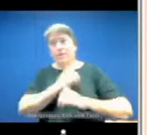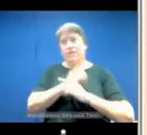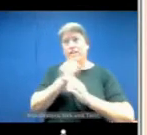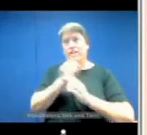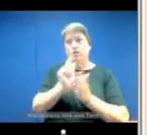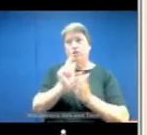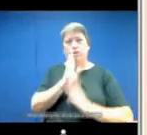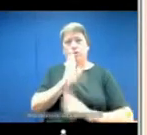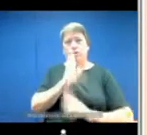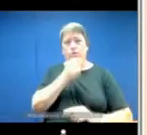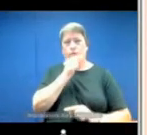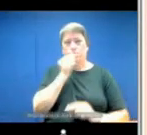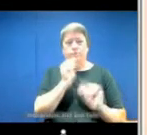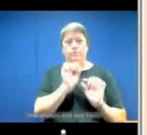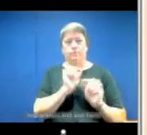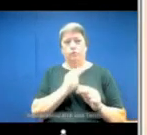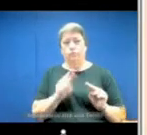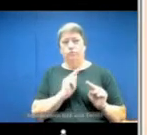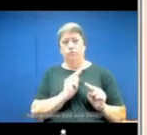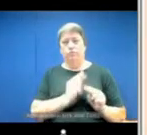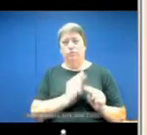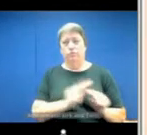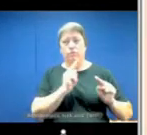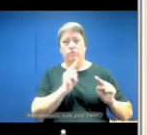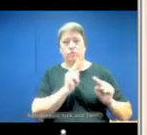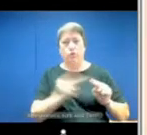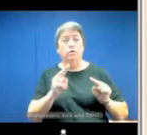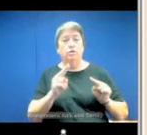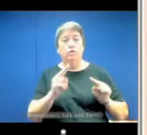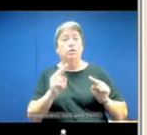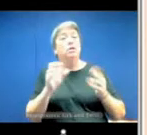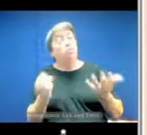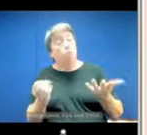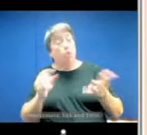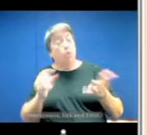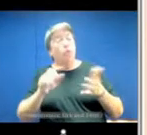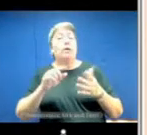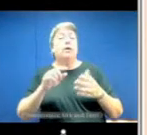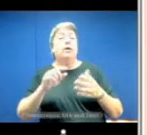So in the beginning, the attorney might be very friendly,